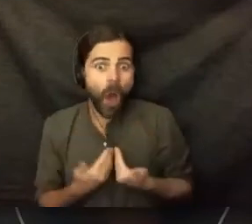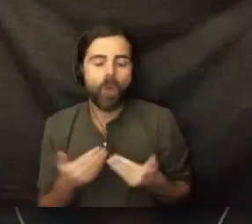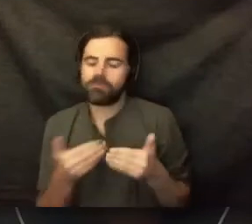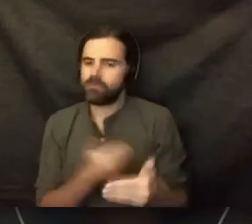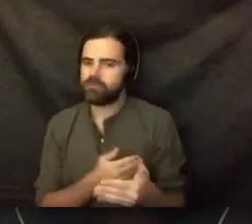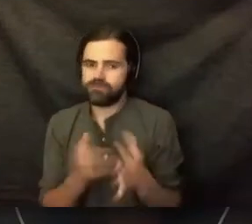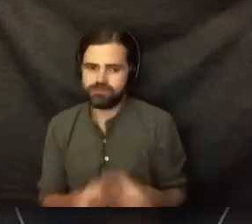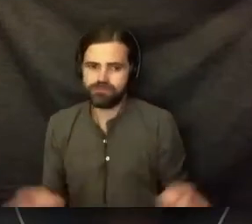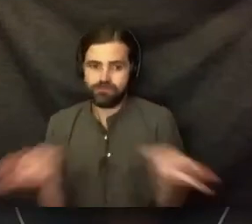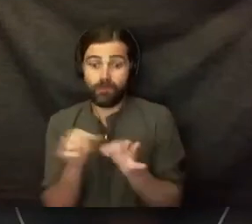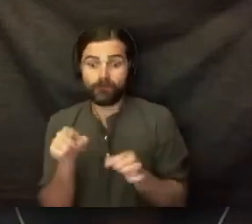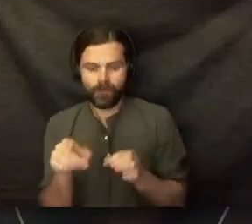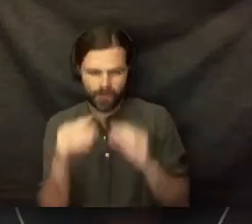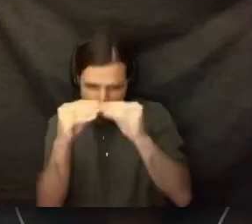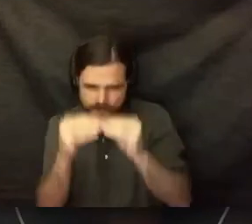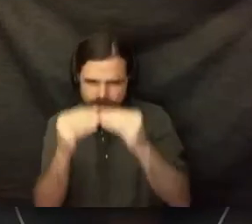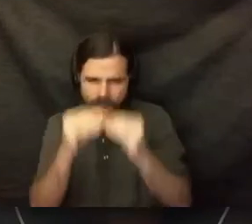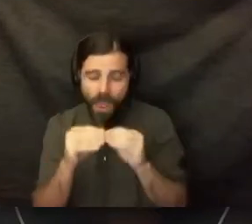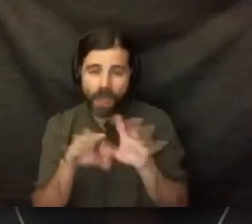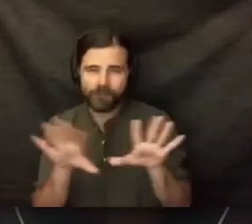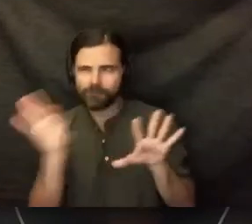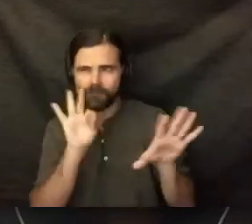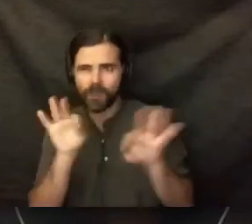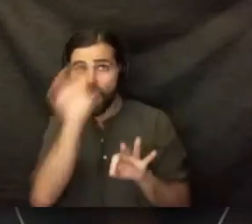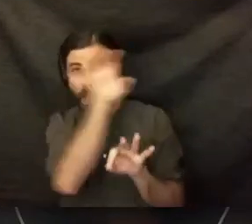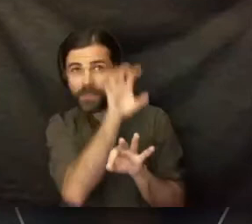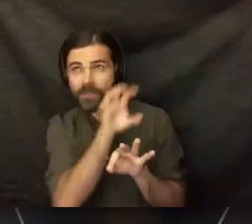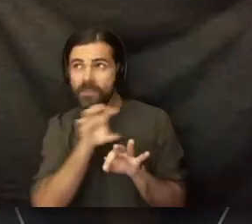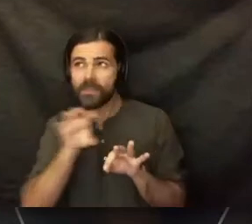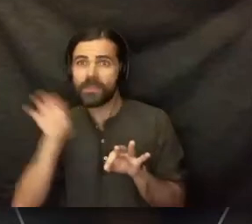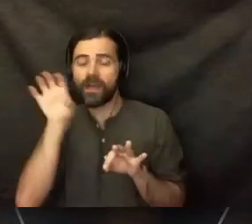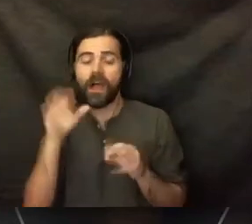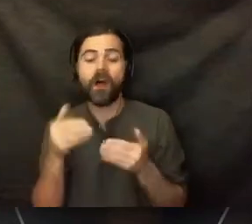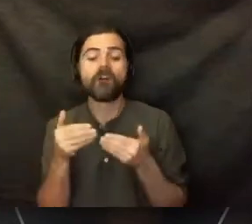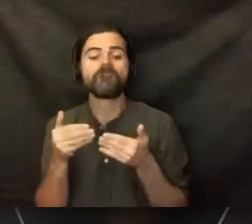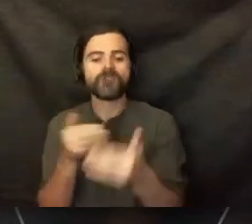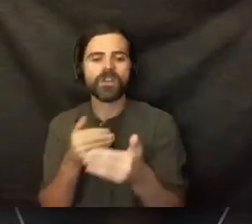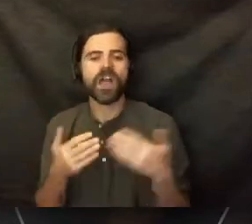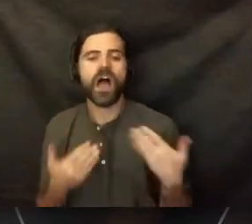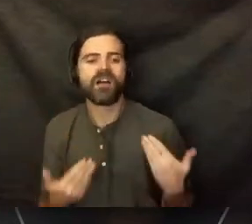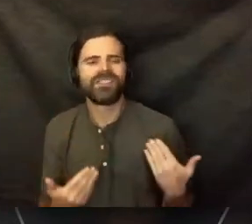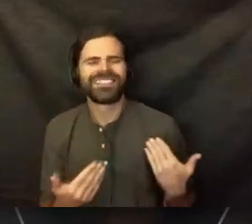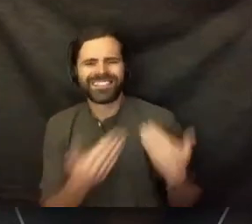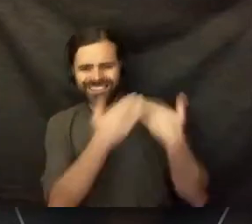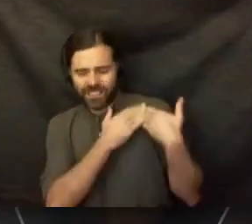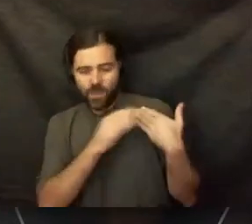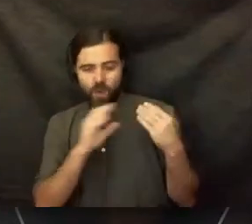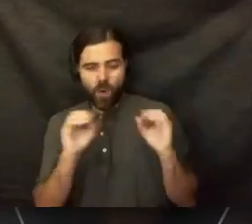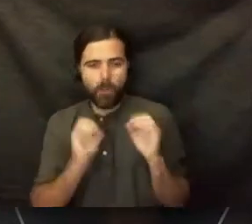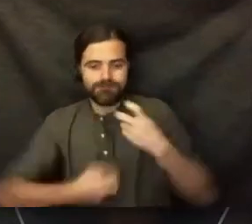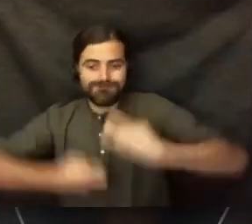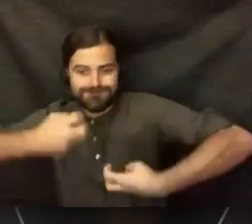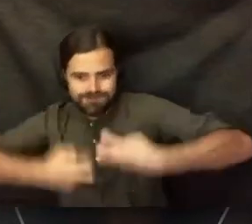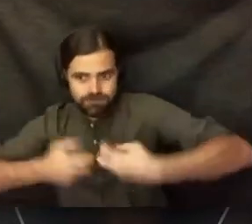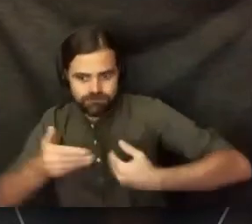and understand the kind of externalities and future liabilities and be able to map them onto actually investment profiles. This is